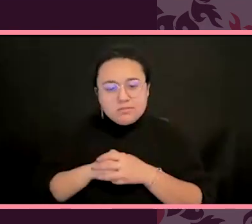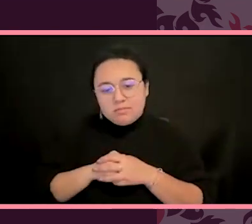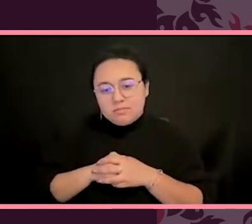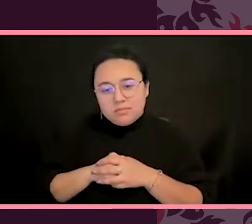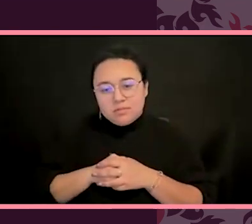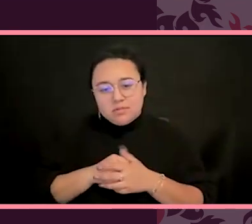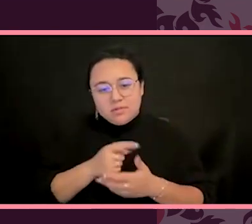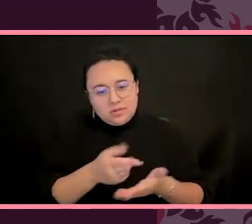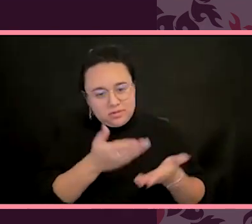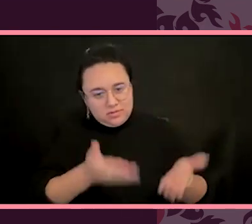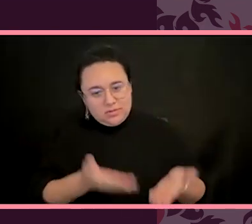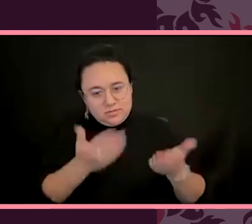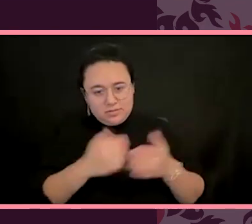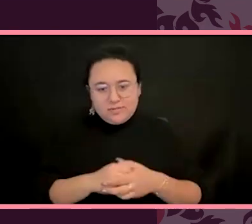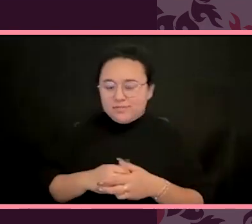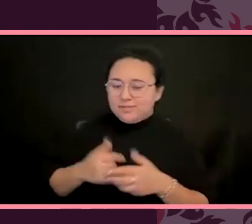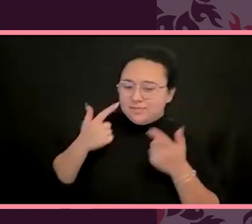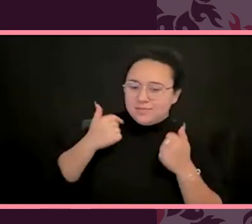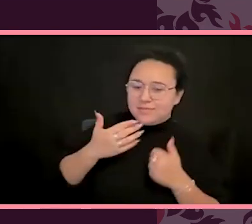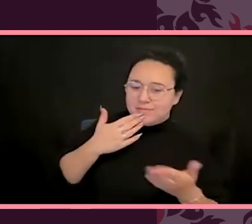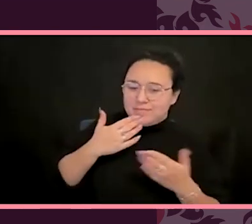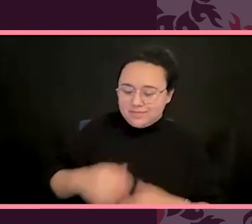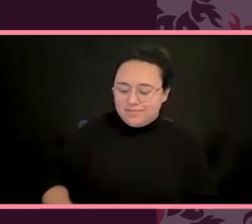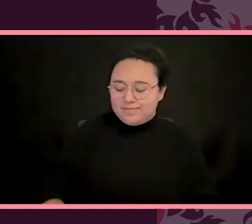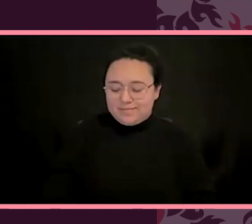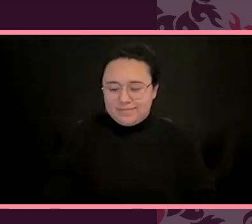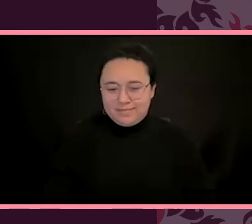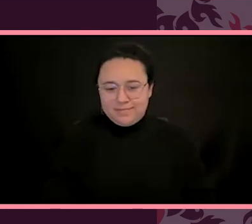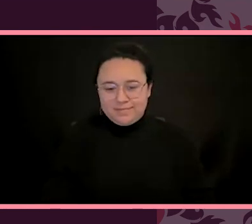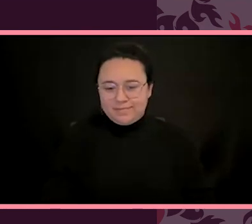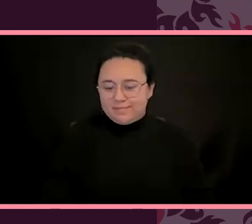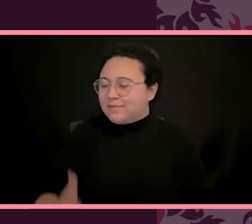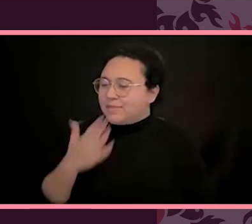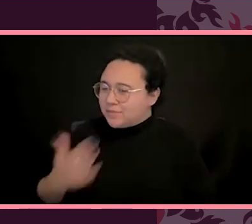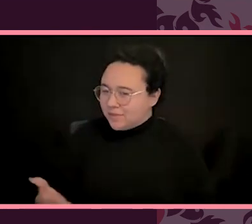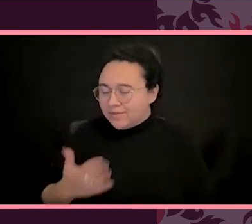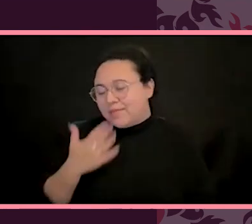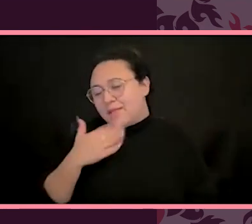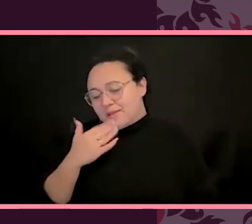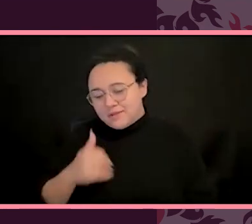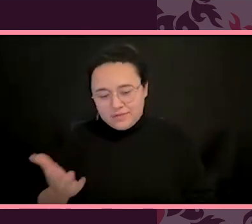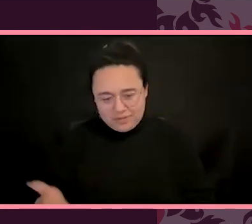Thanks. you're amazing. Thank you. That was very sweet of you. Thank you.